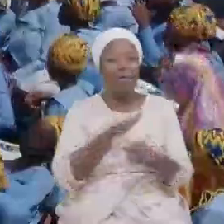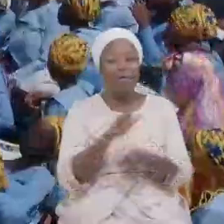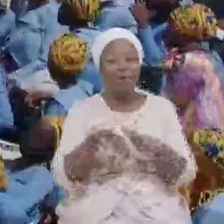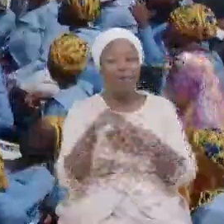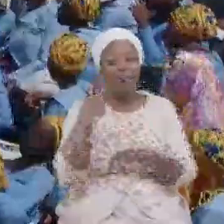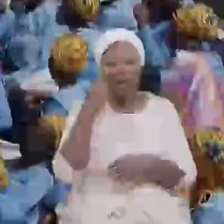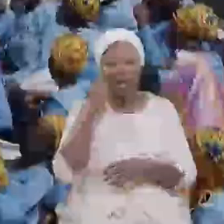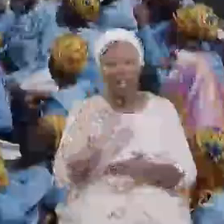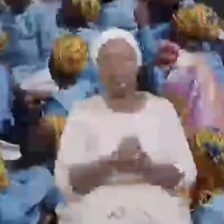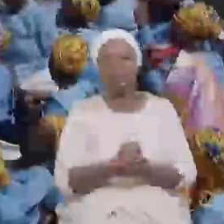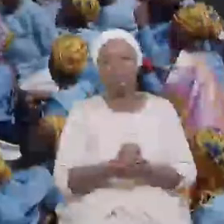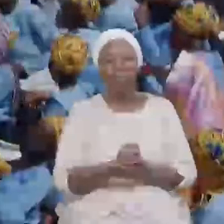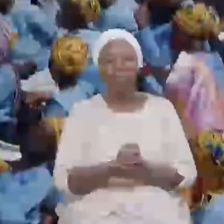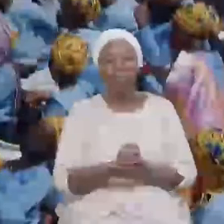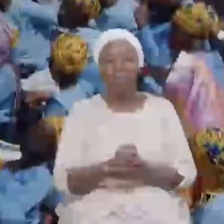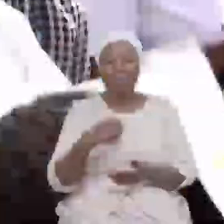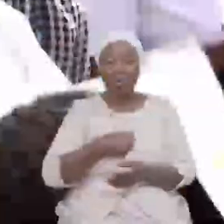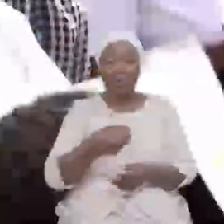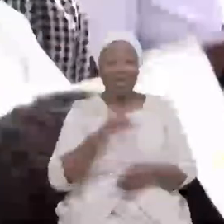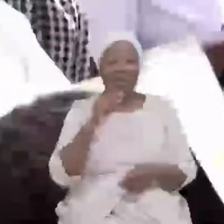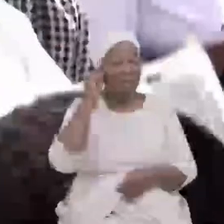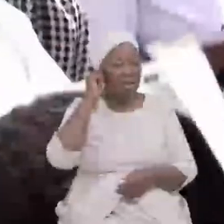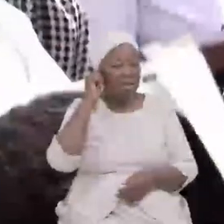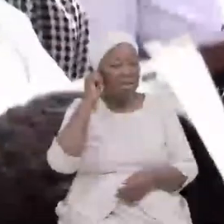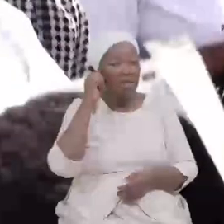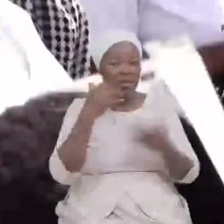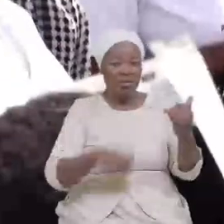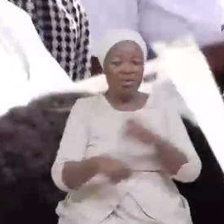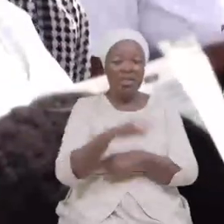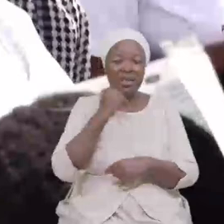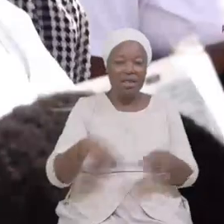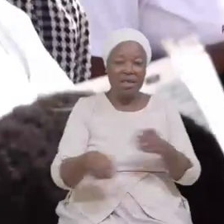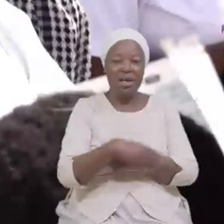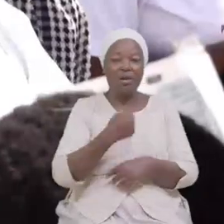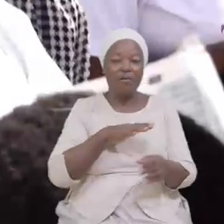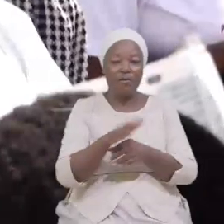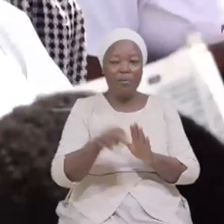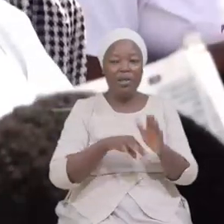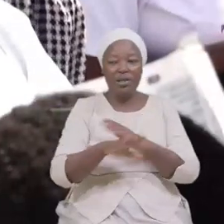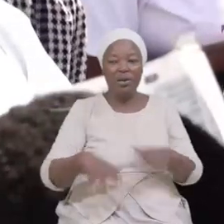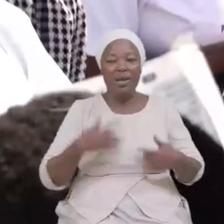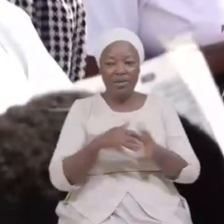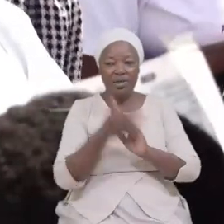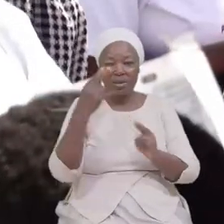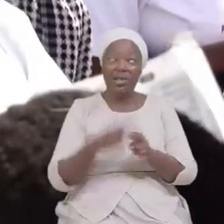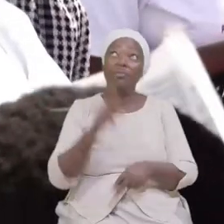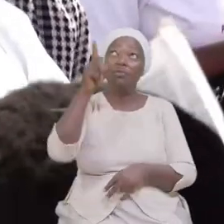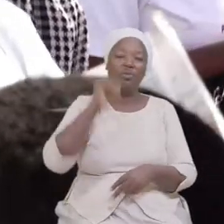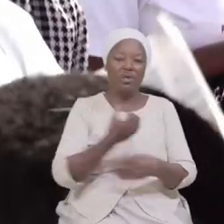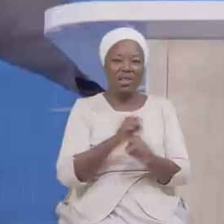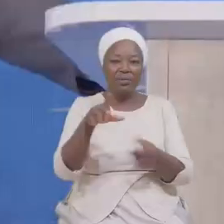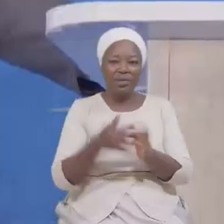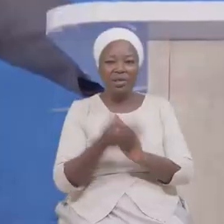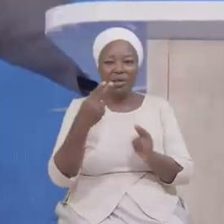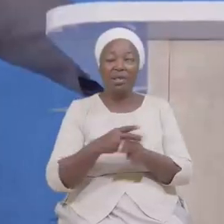Amen. Today is the day of fulfillment in your life. Amen. He will save you. Amen. It will set